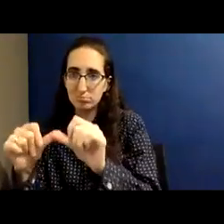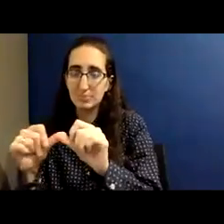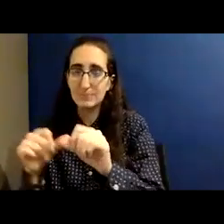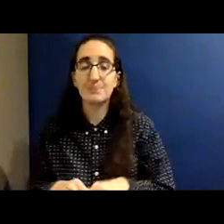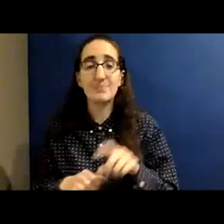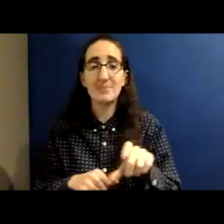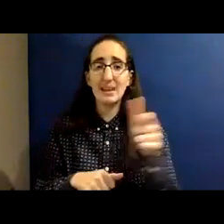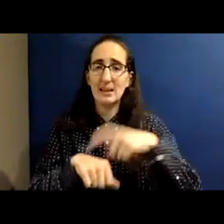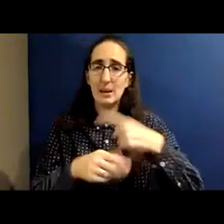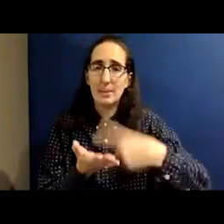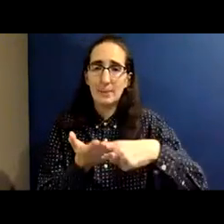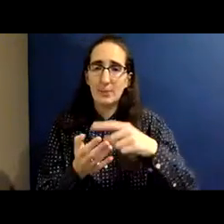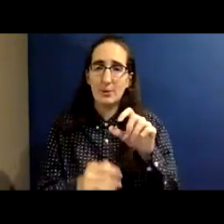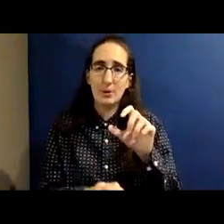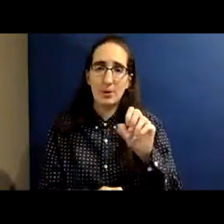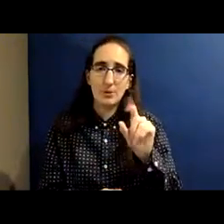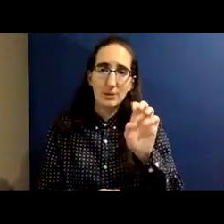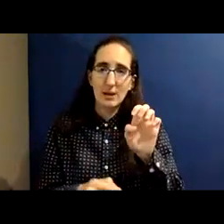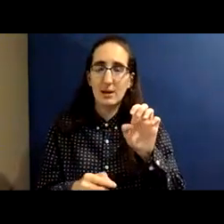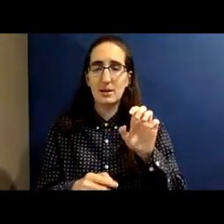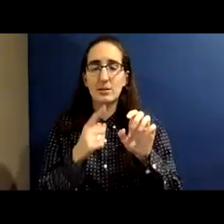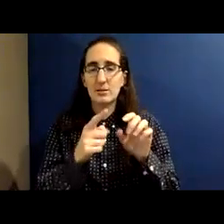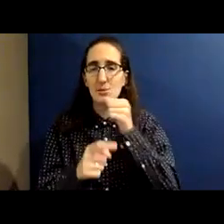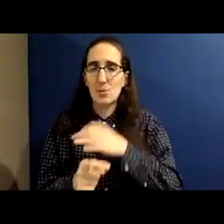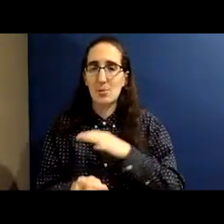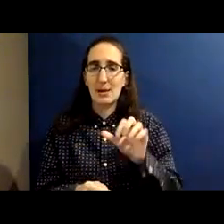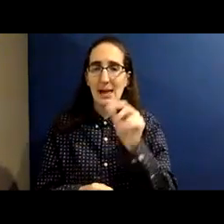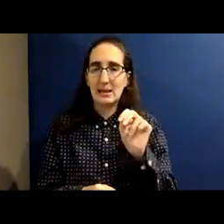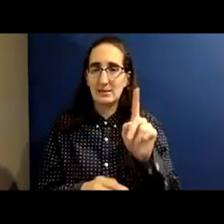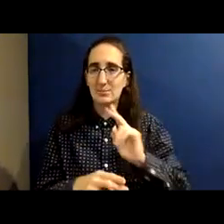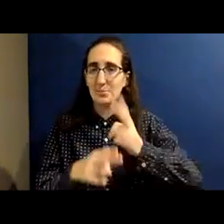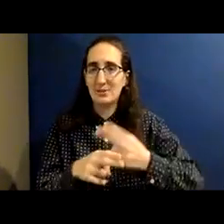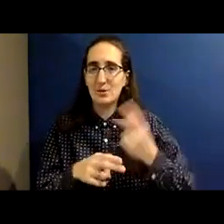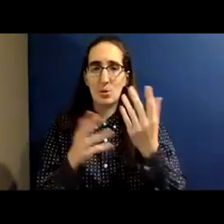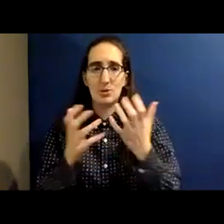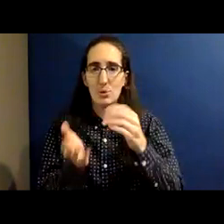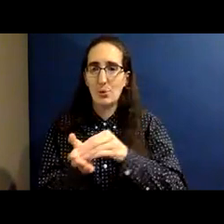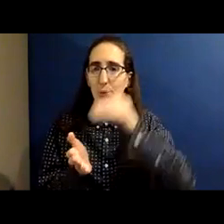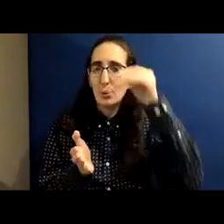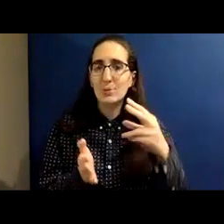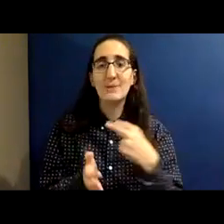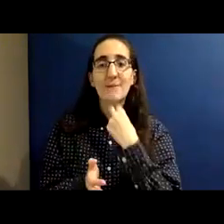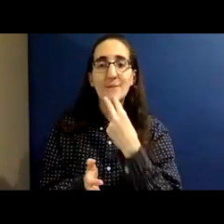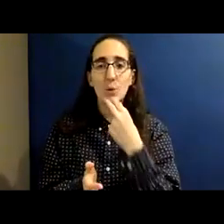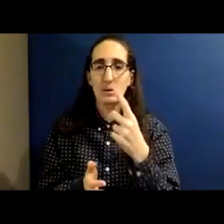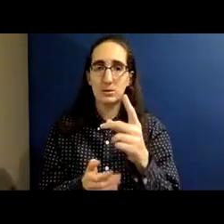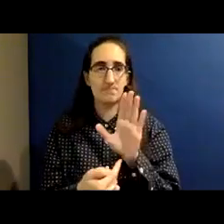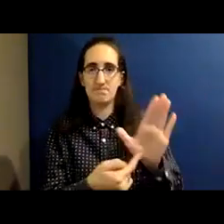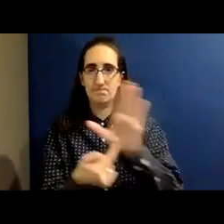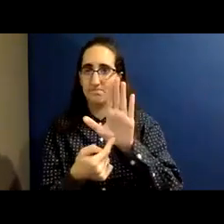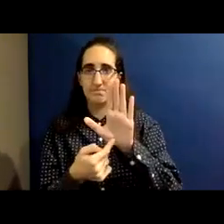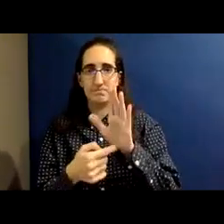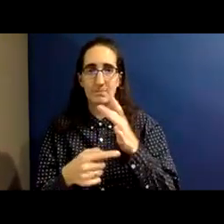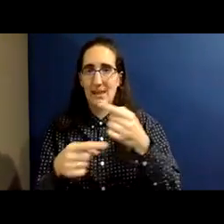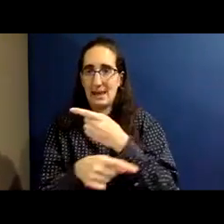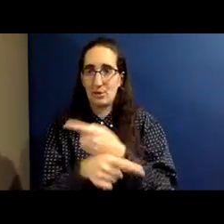Anytime we talk about suicide, and Allison mentioned this as well, that we always want to have student voice at the table.